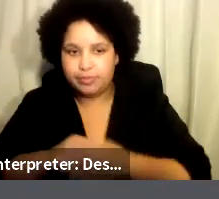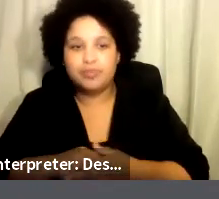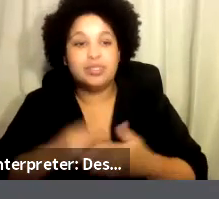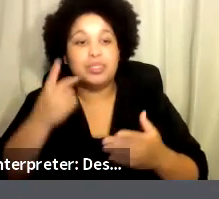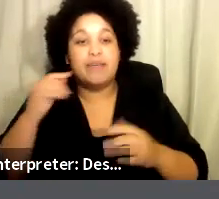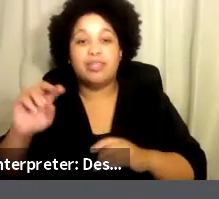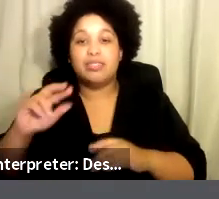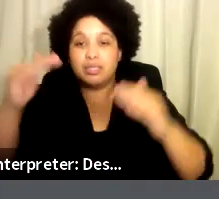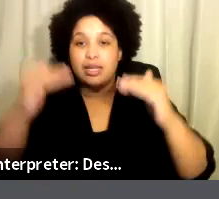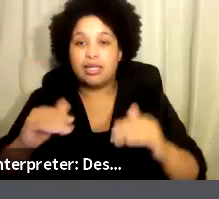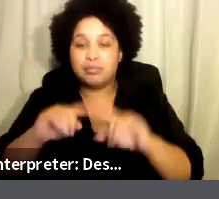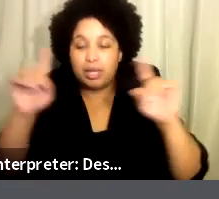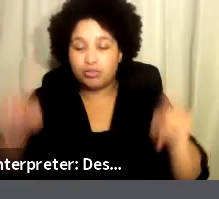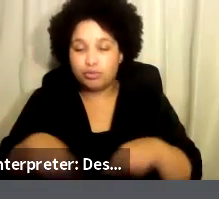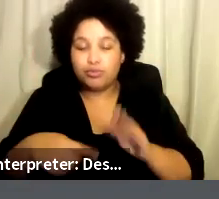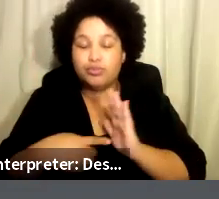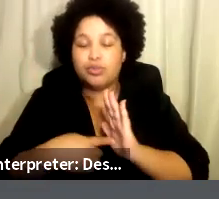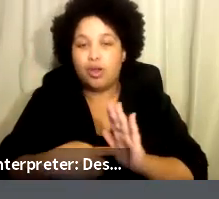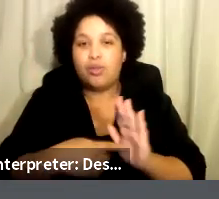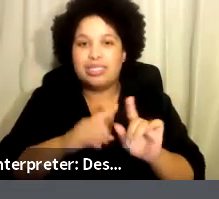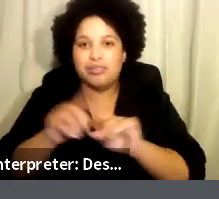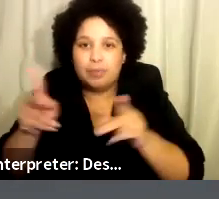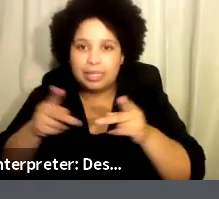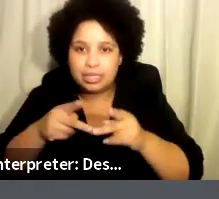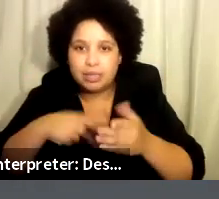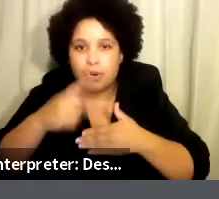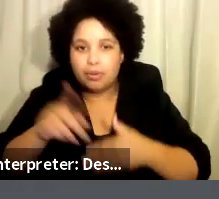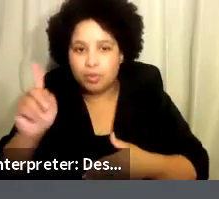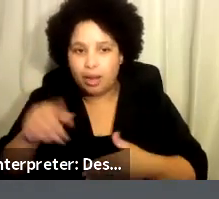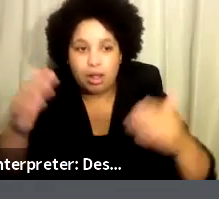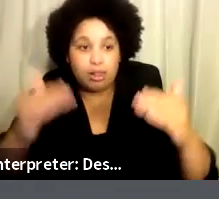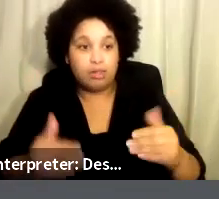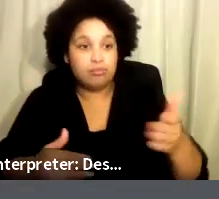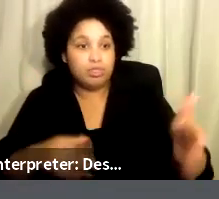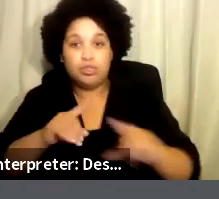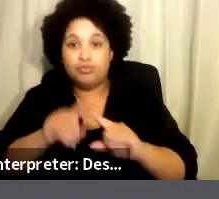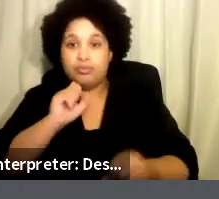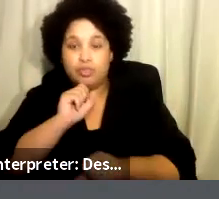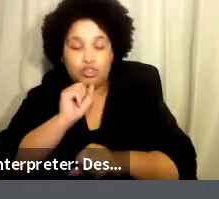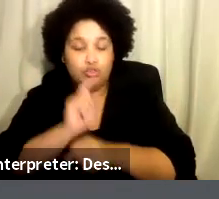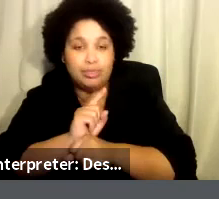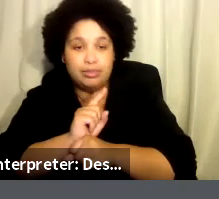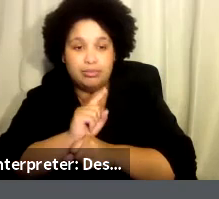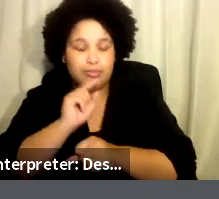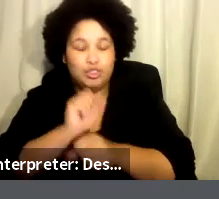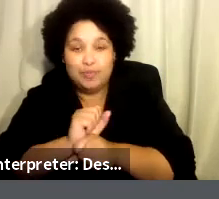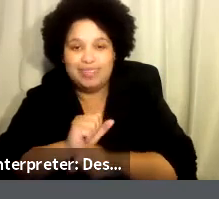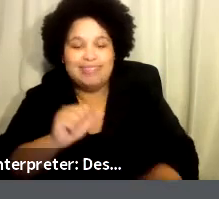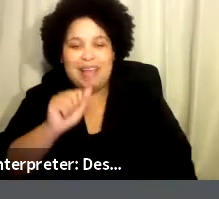offer. And then here, you just have to start inputting away. We have the enrollment card,